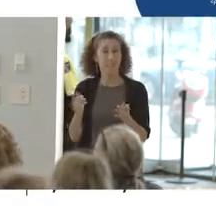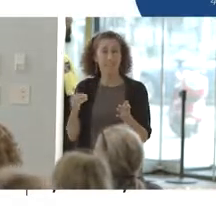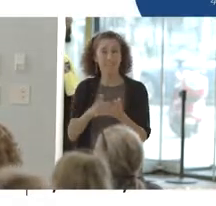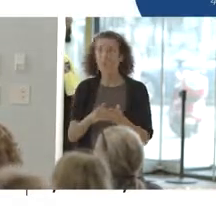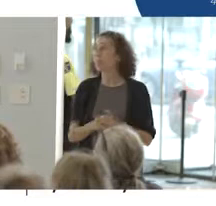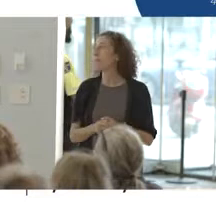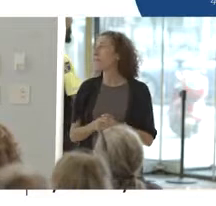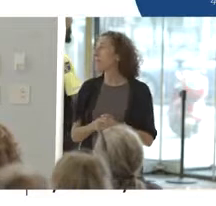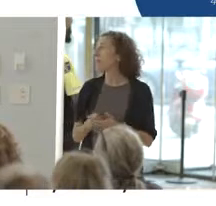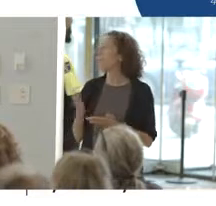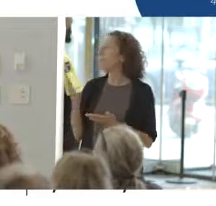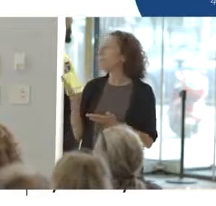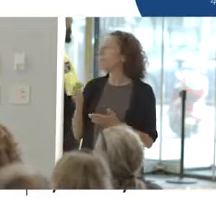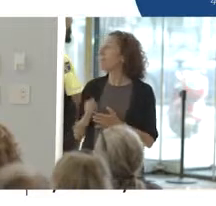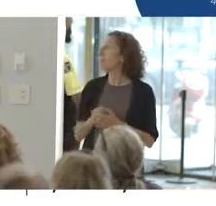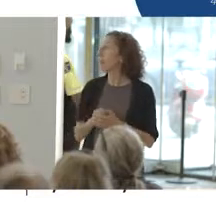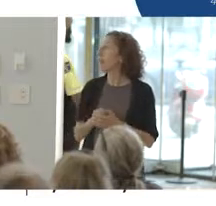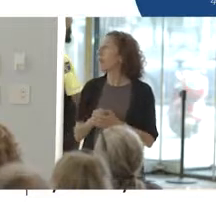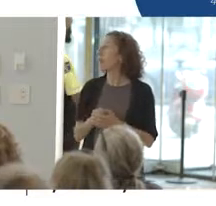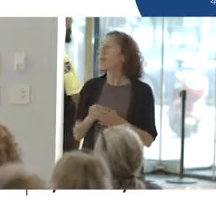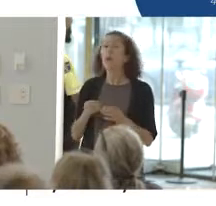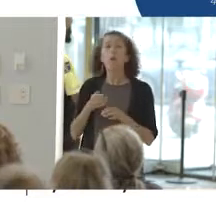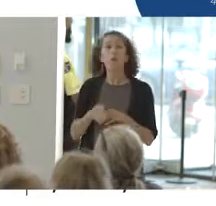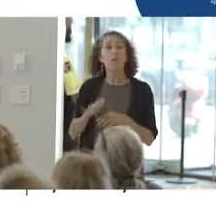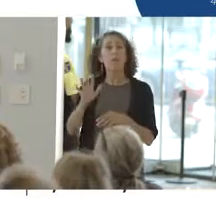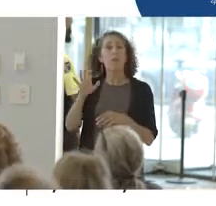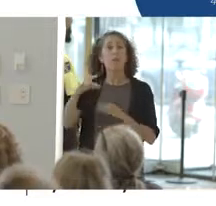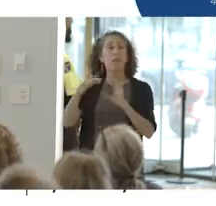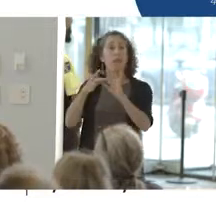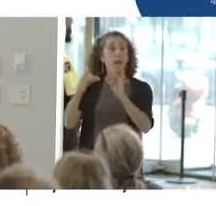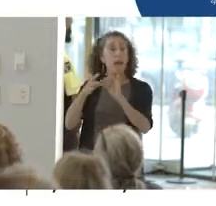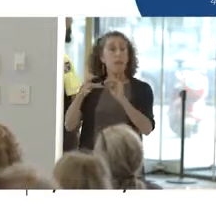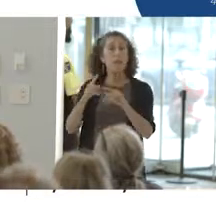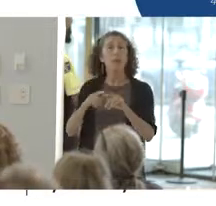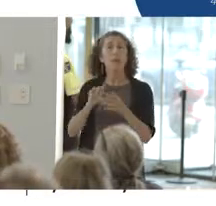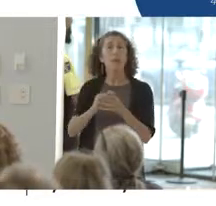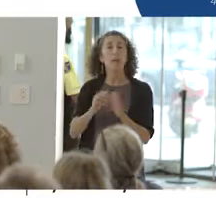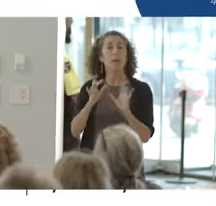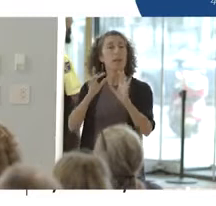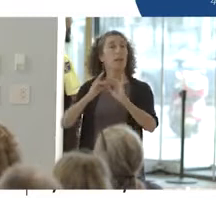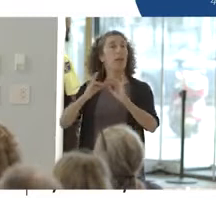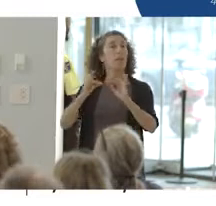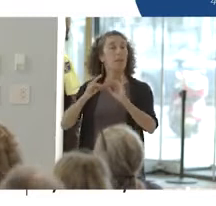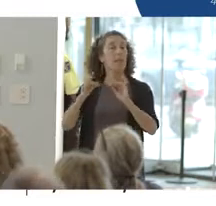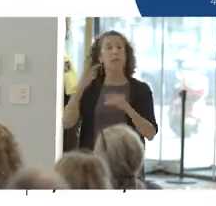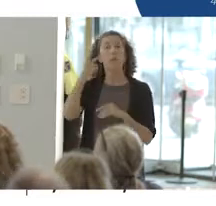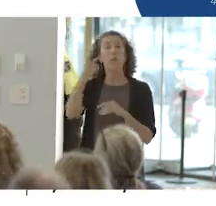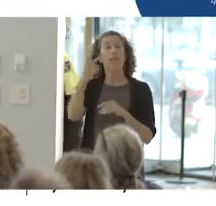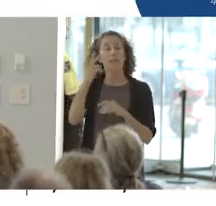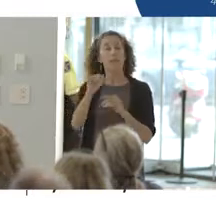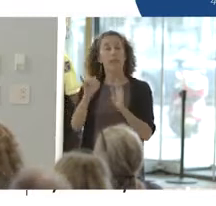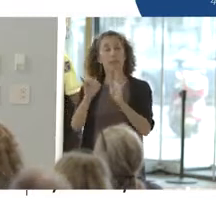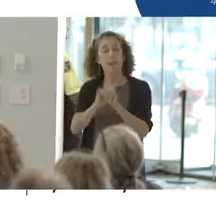received, like I said, over 400 comments, but they really started to group into certain particular areas. Parks and open